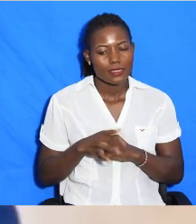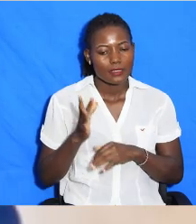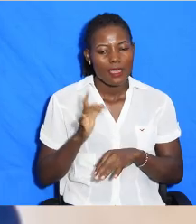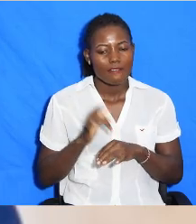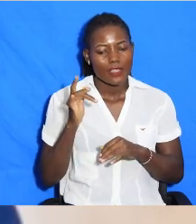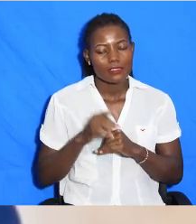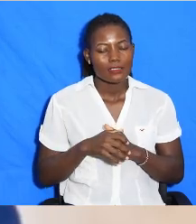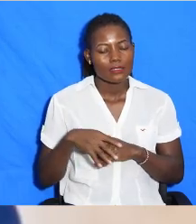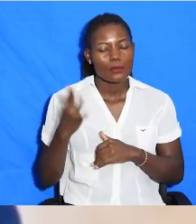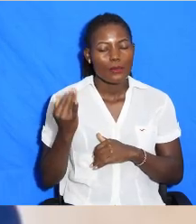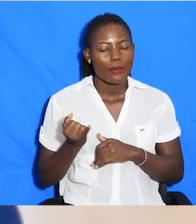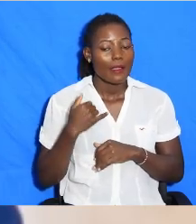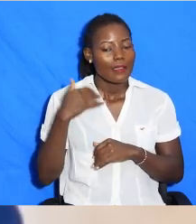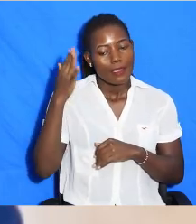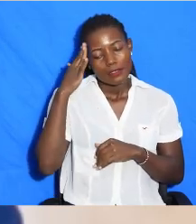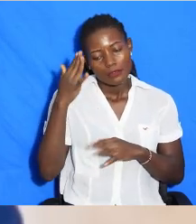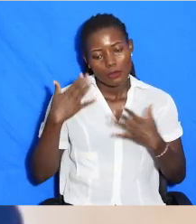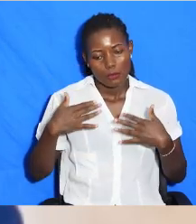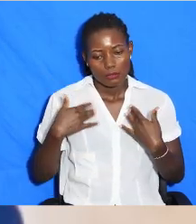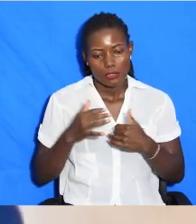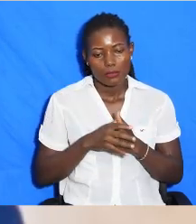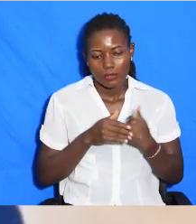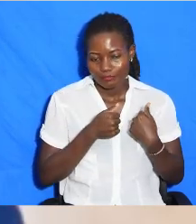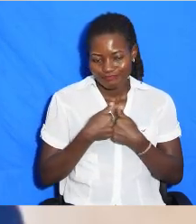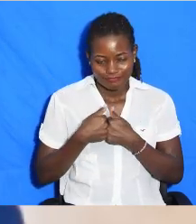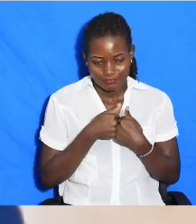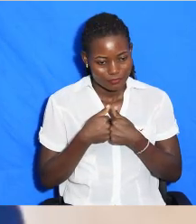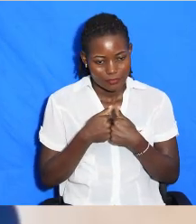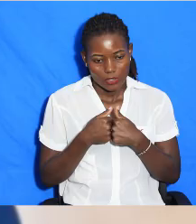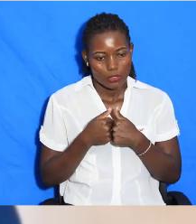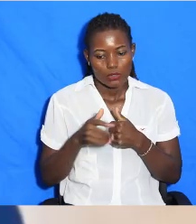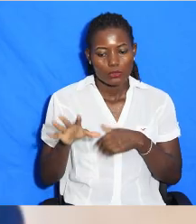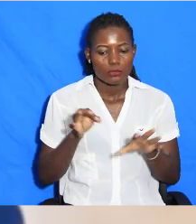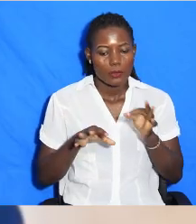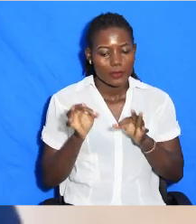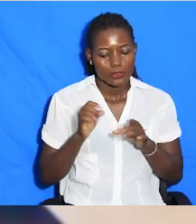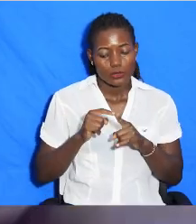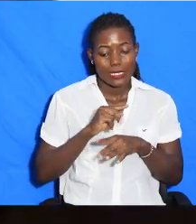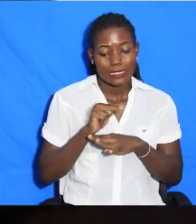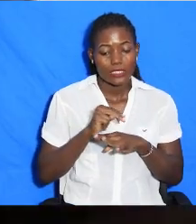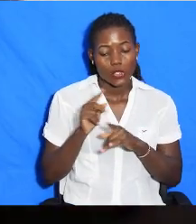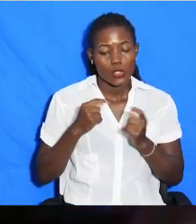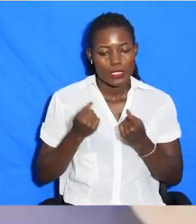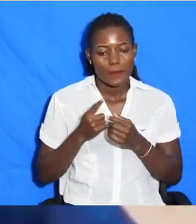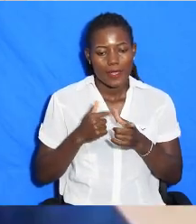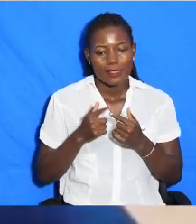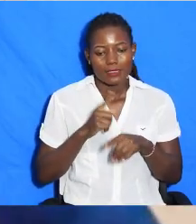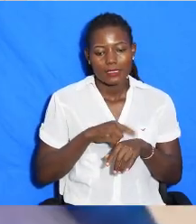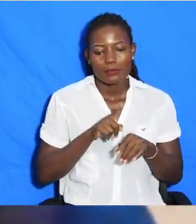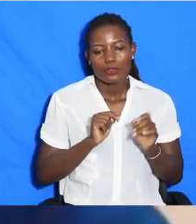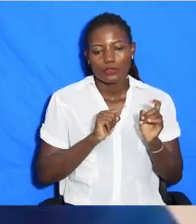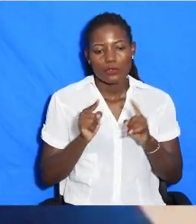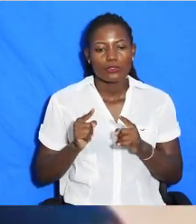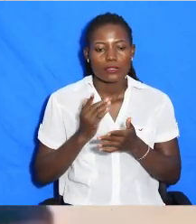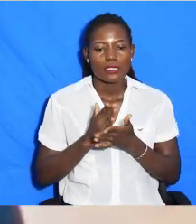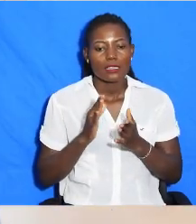I know people really fight and struggle to make it to the national team. And then after making to the national team, when it comes to the real competition, then they're not able